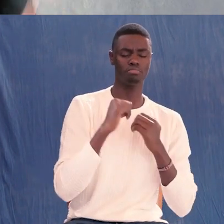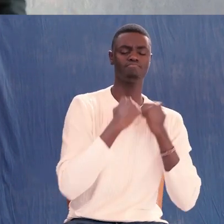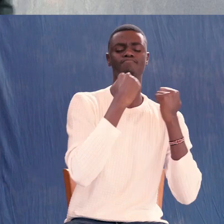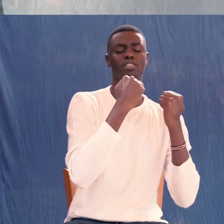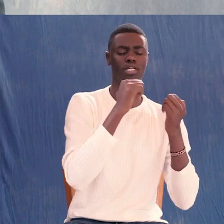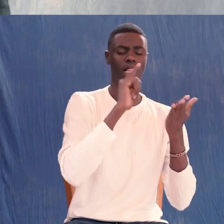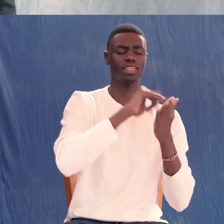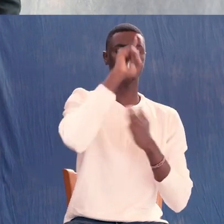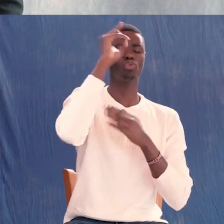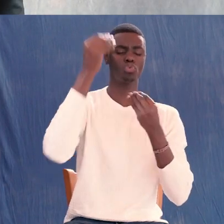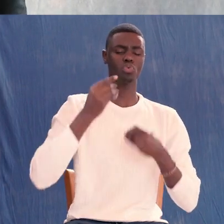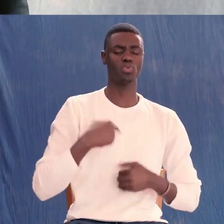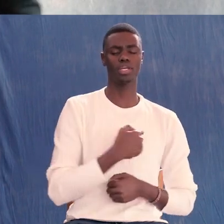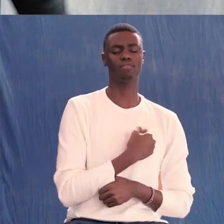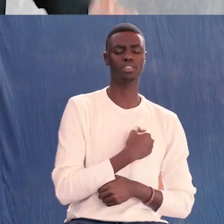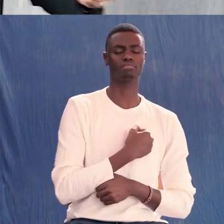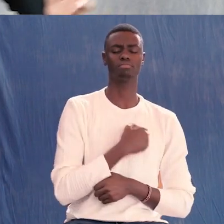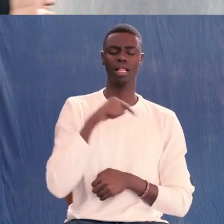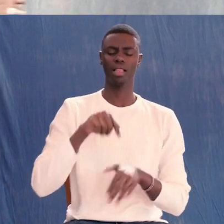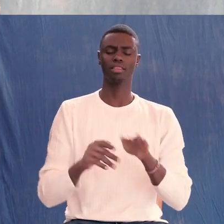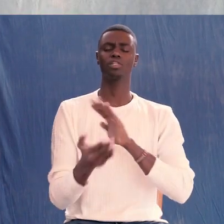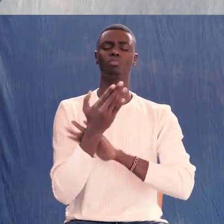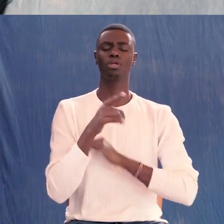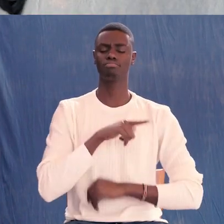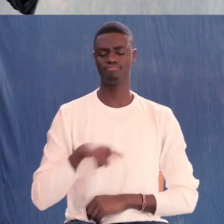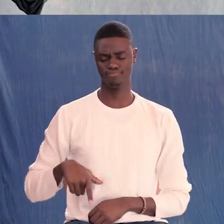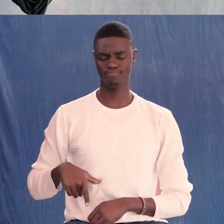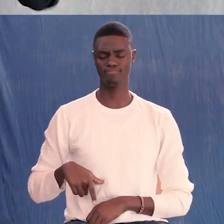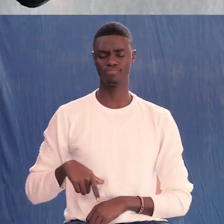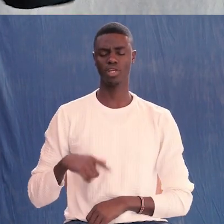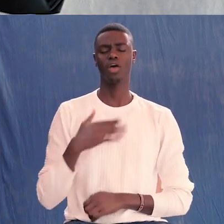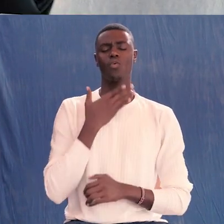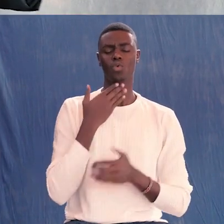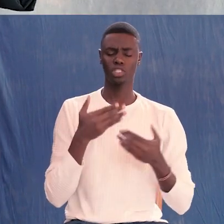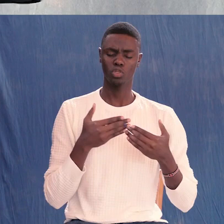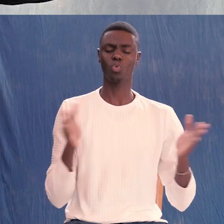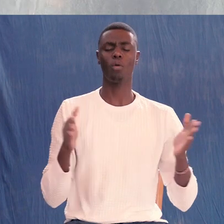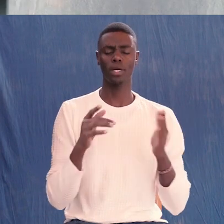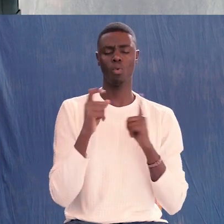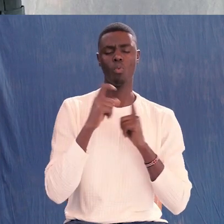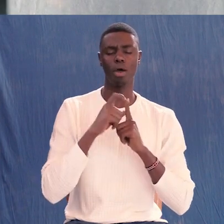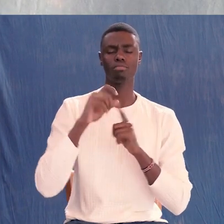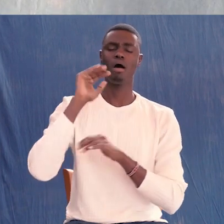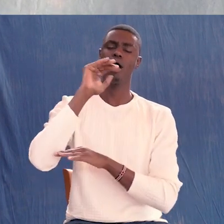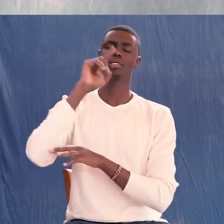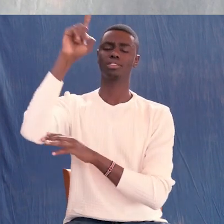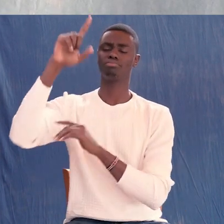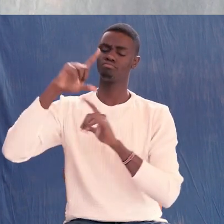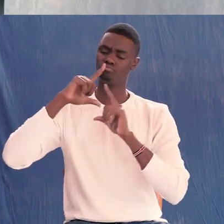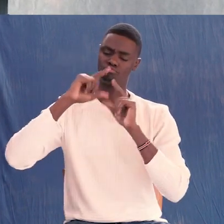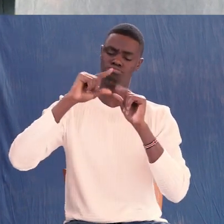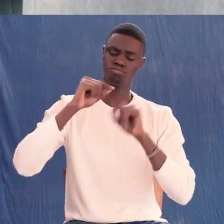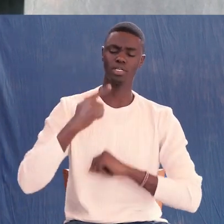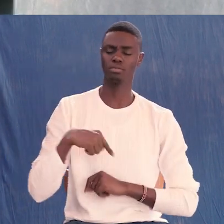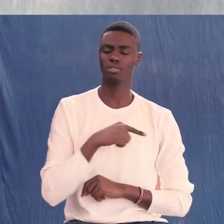that you give. And so this morning, Lord, we want to open your word and ask that you'd speak to us. Ask that